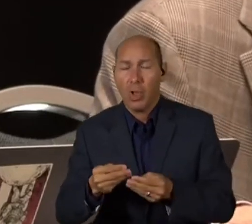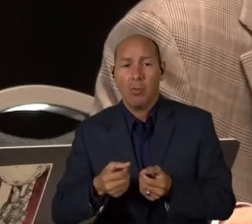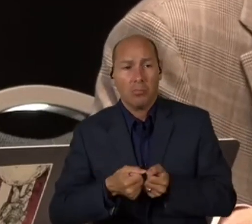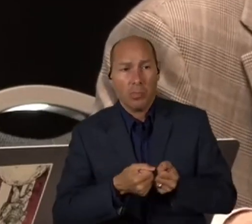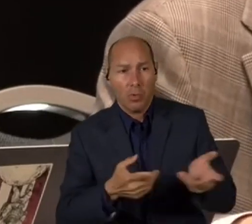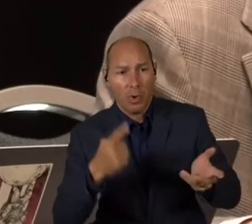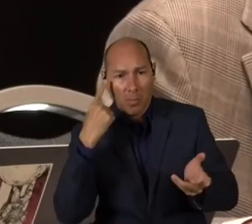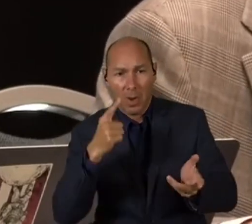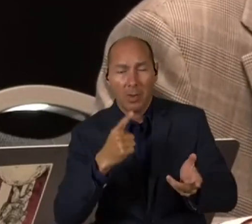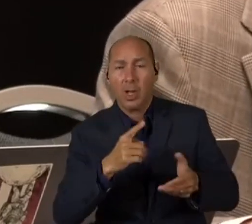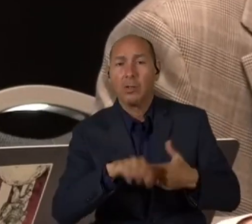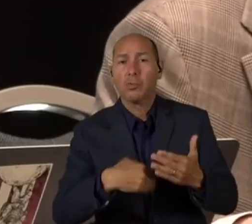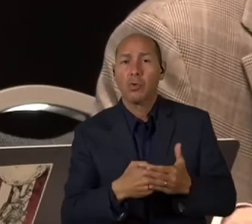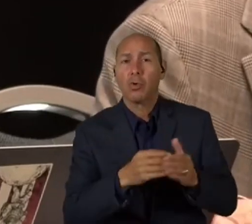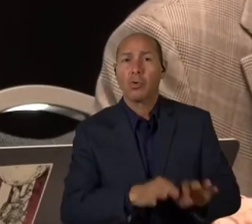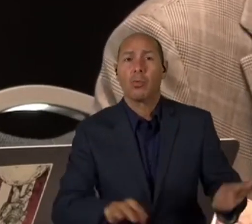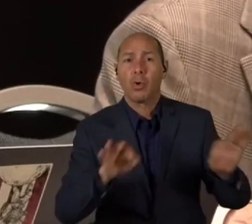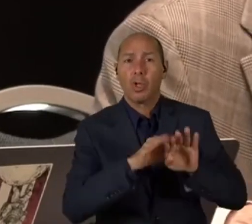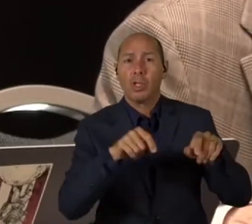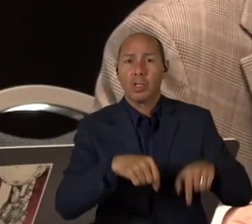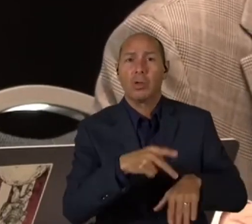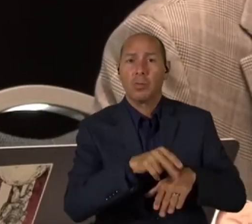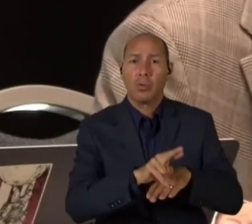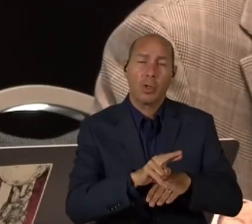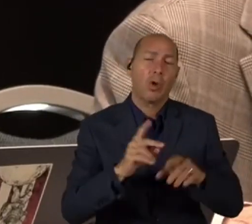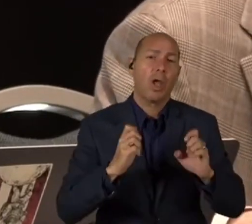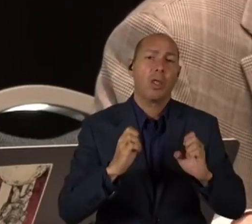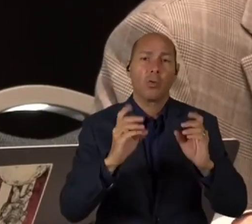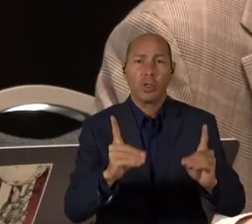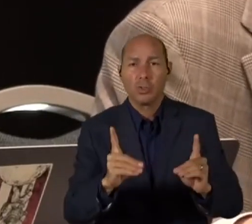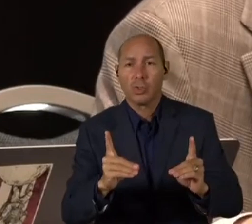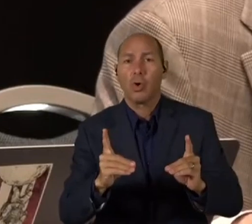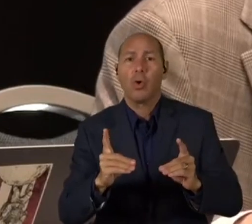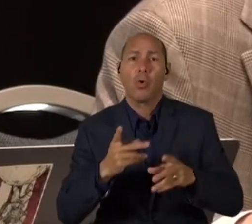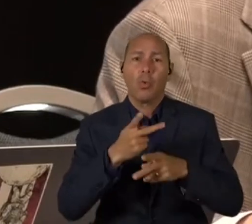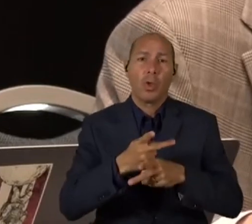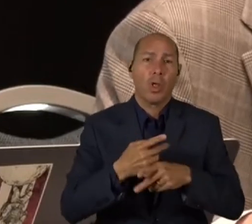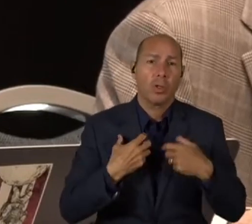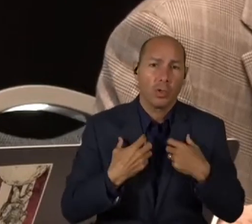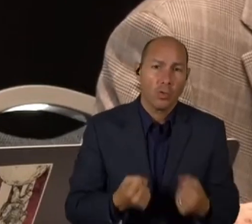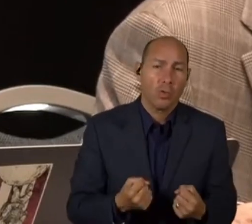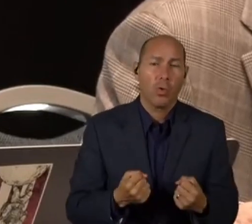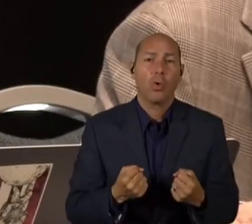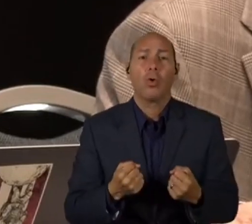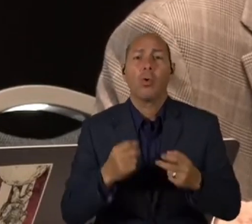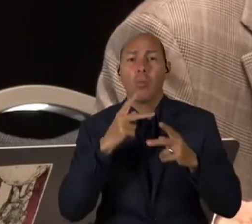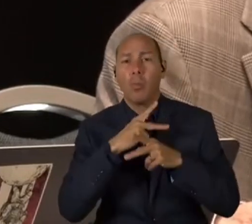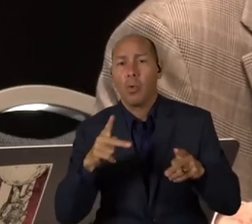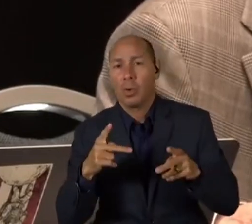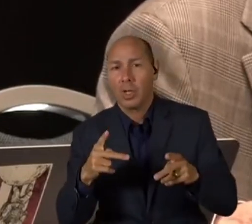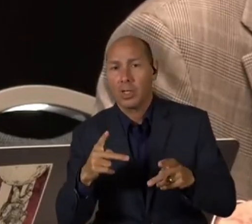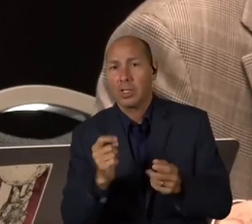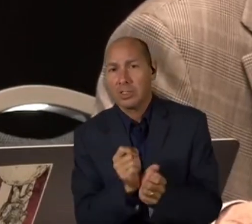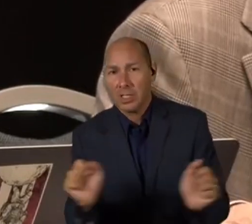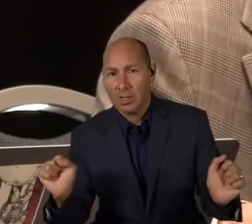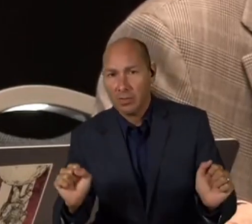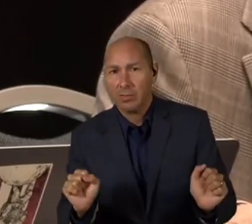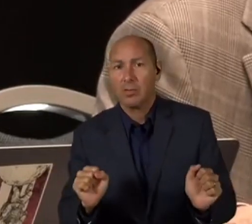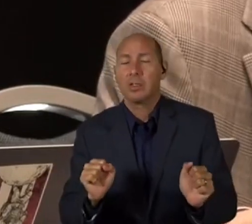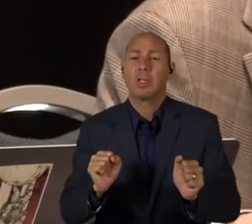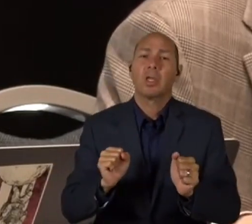Rico, including education, healthcare, public safety, social welfare, and economic development.